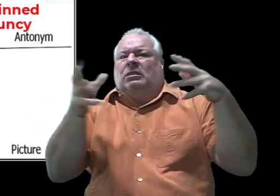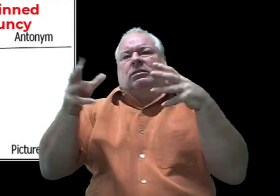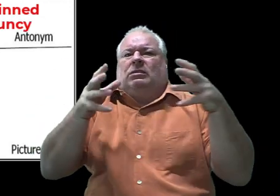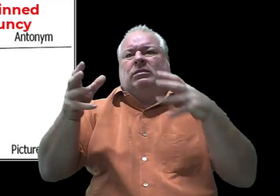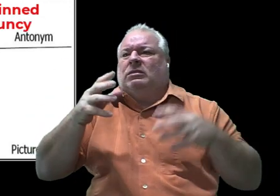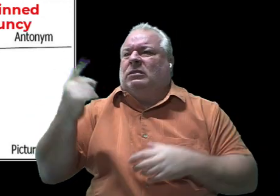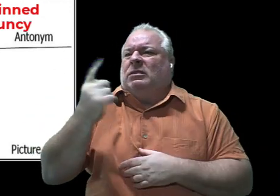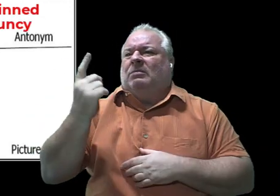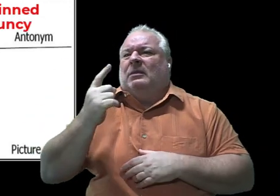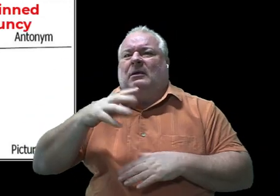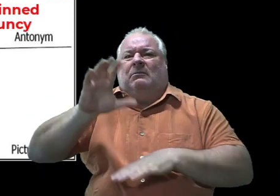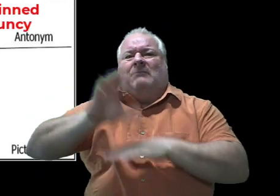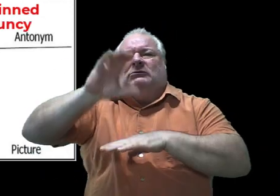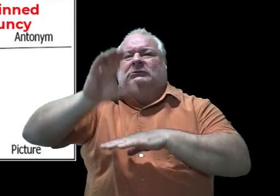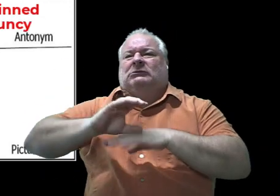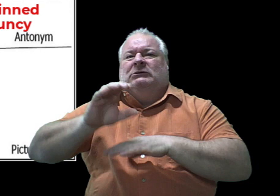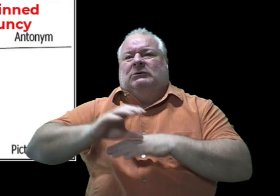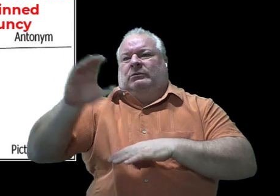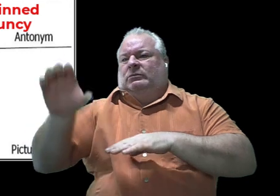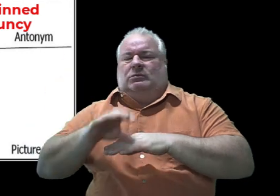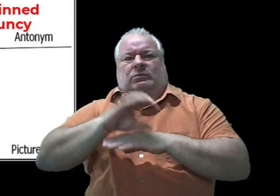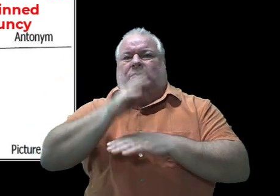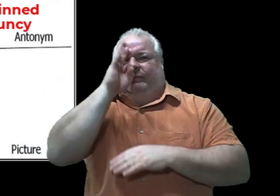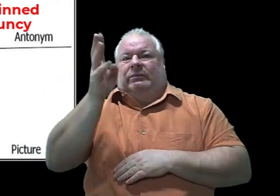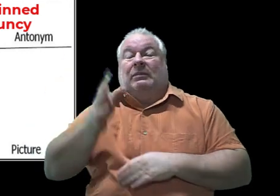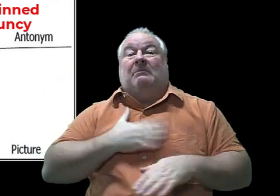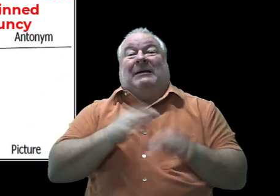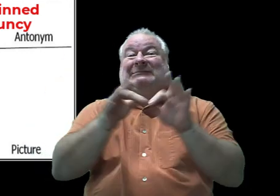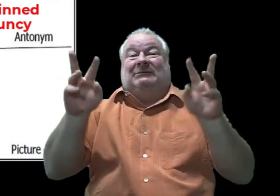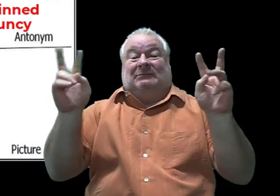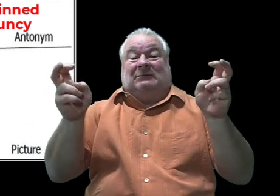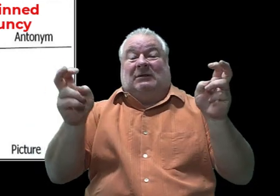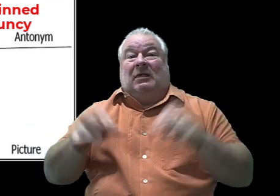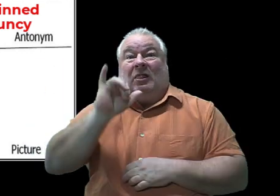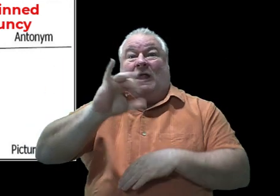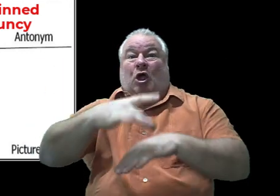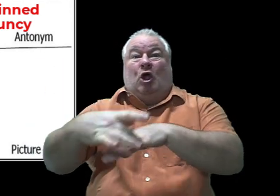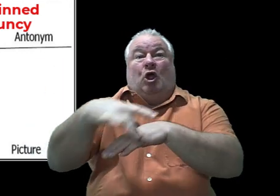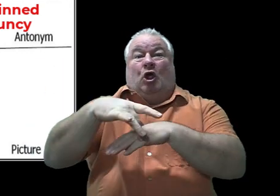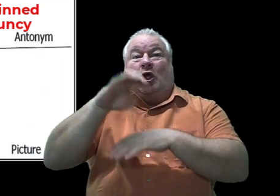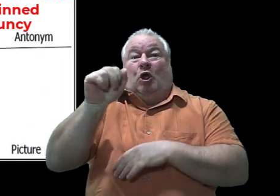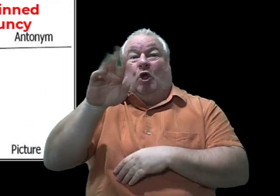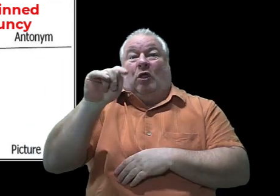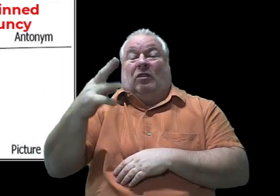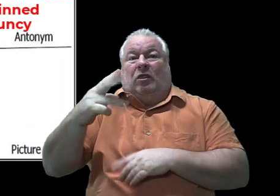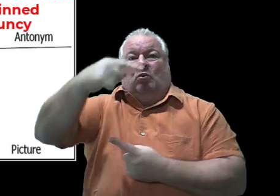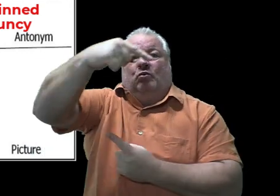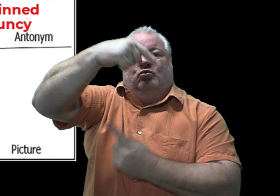bouncing. My sentence for axis is, the